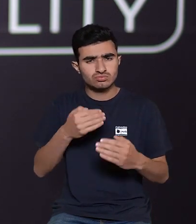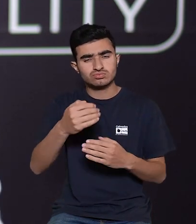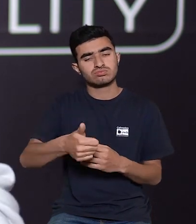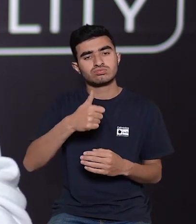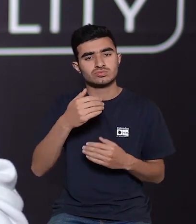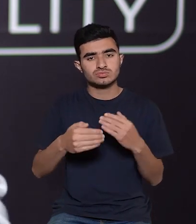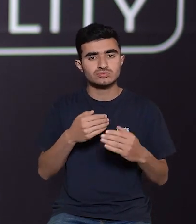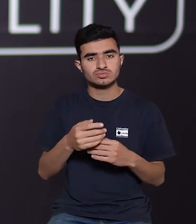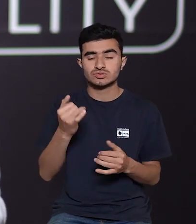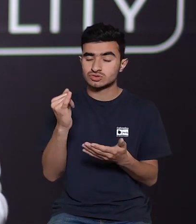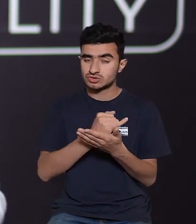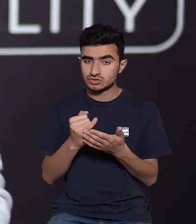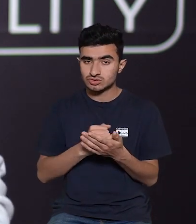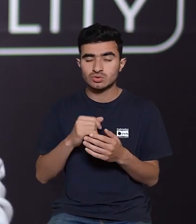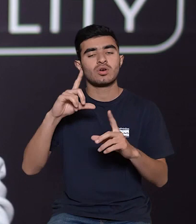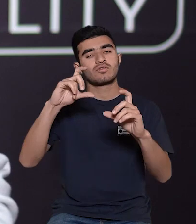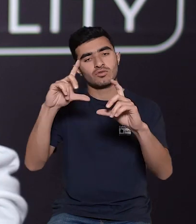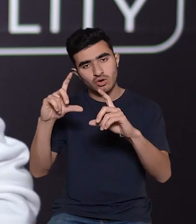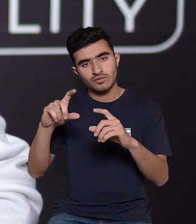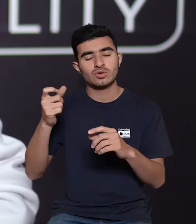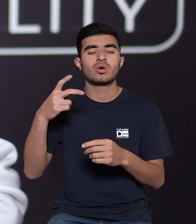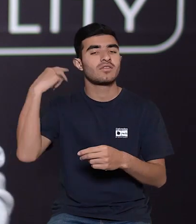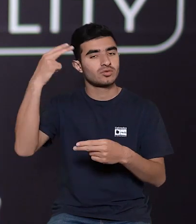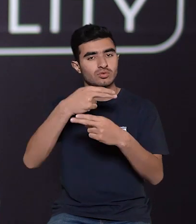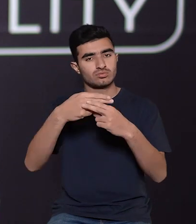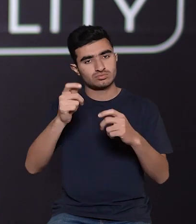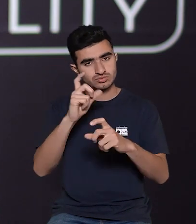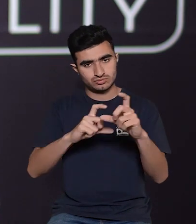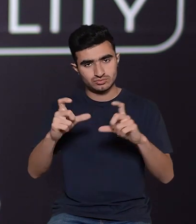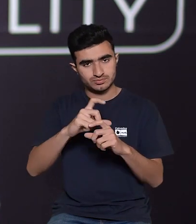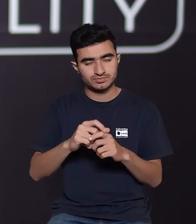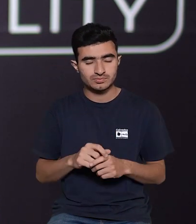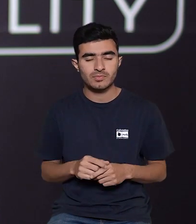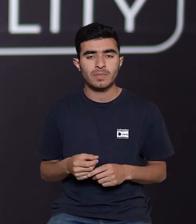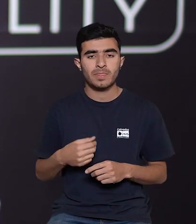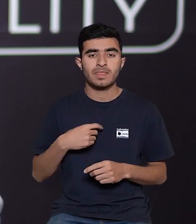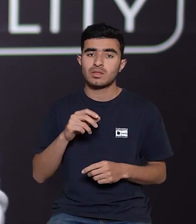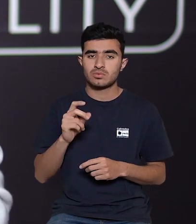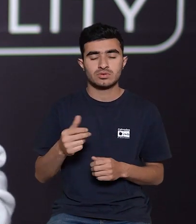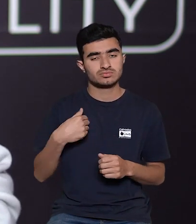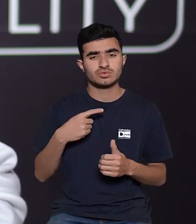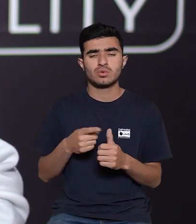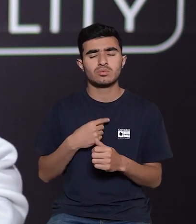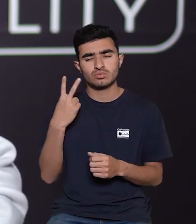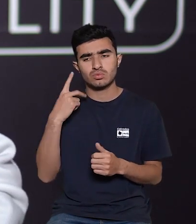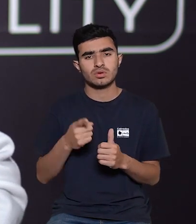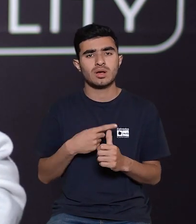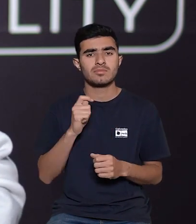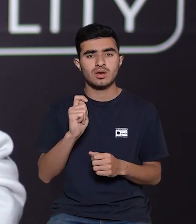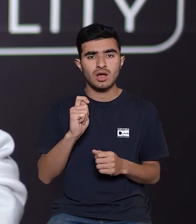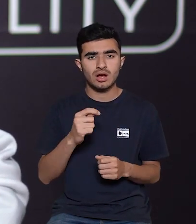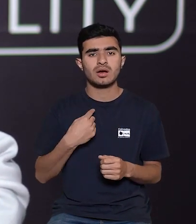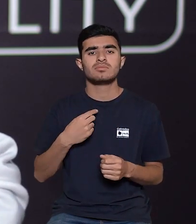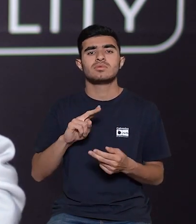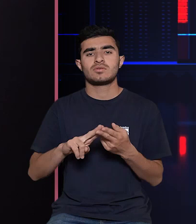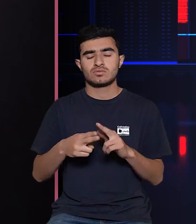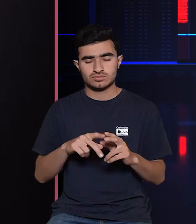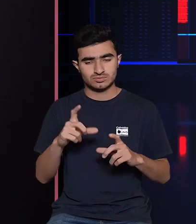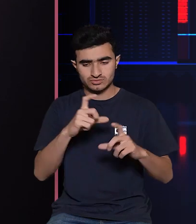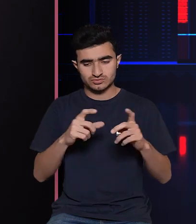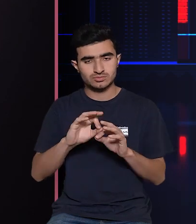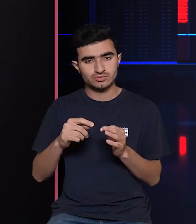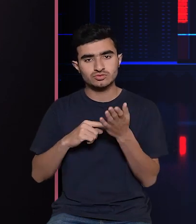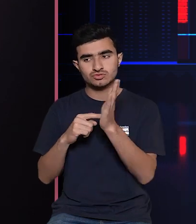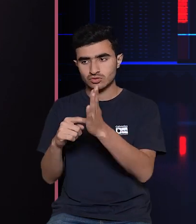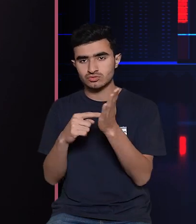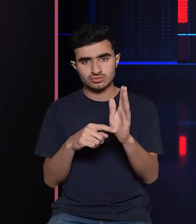family was supporting me into it, and they gave me motivation to do more of this photography and digital art field and into filmmaking. I used